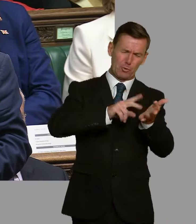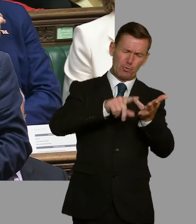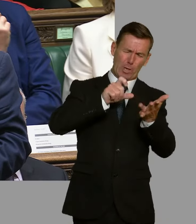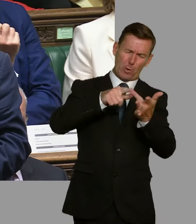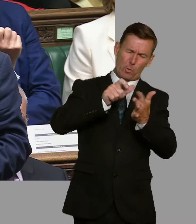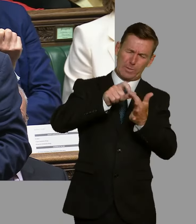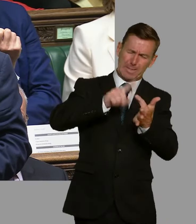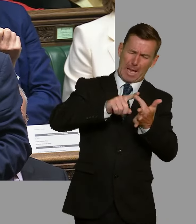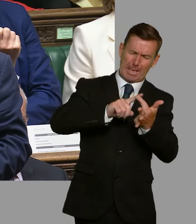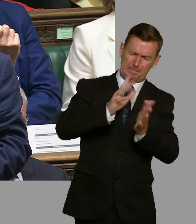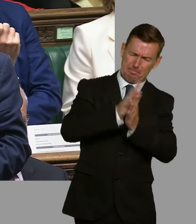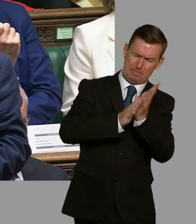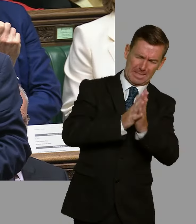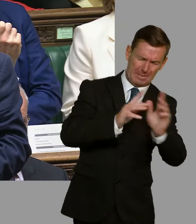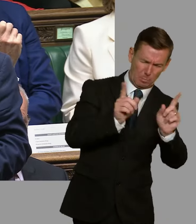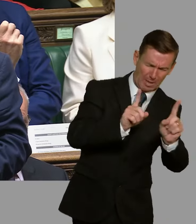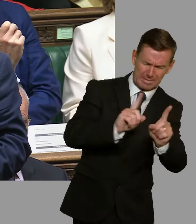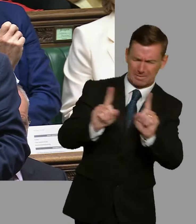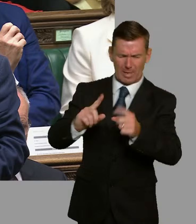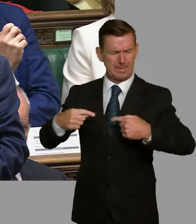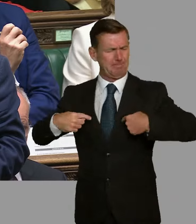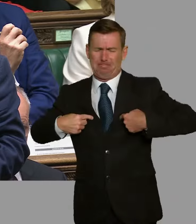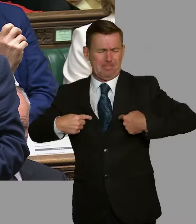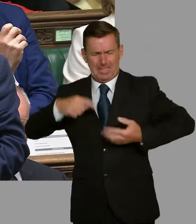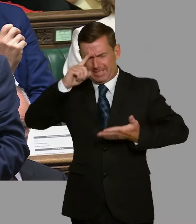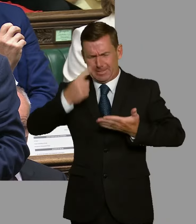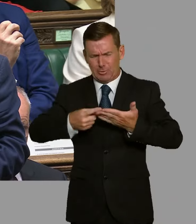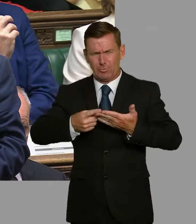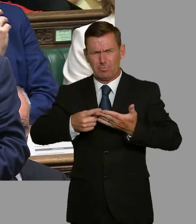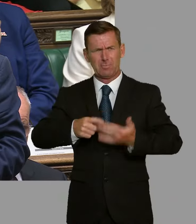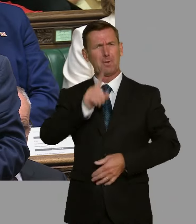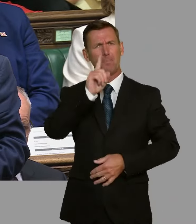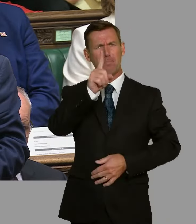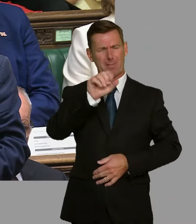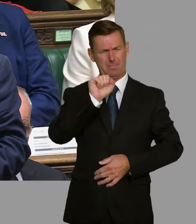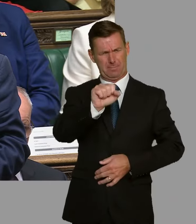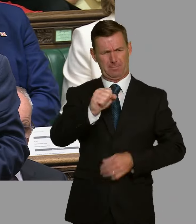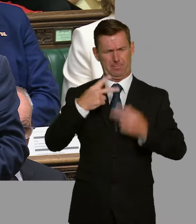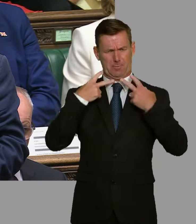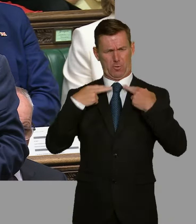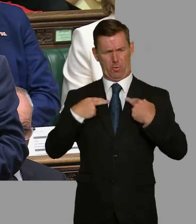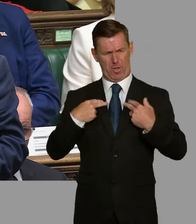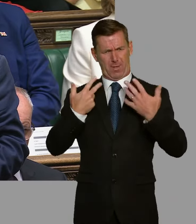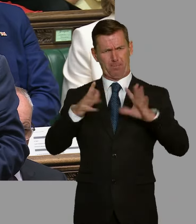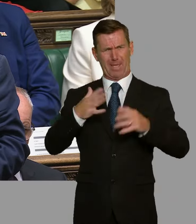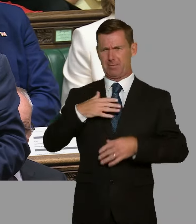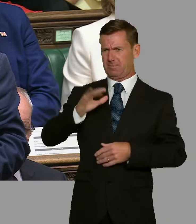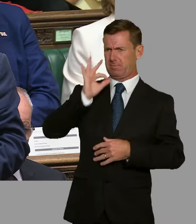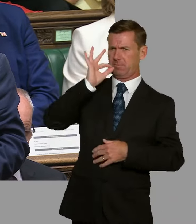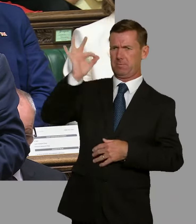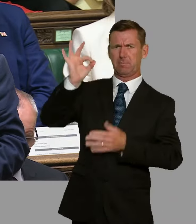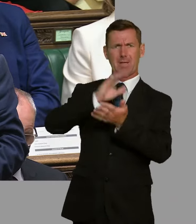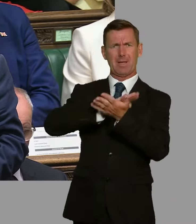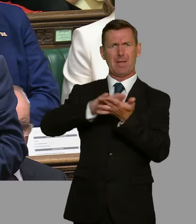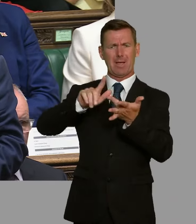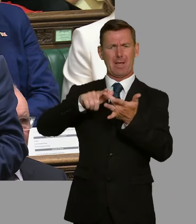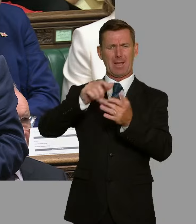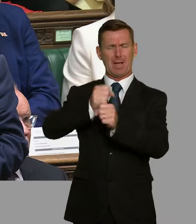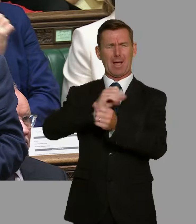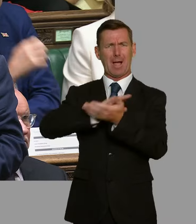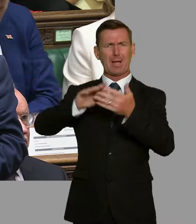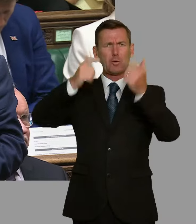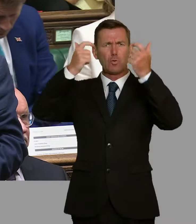lawyers to argue that in Gaza, and I quote, "no genocide has occurred or is occurring. So the truth